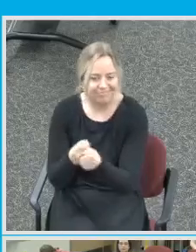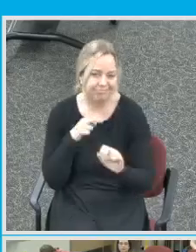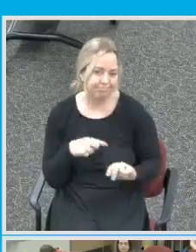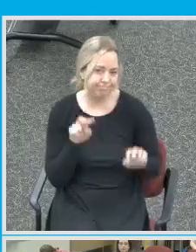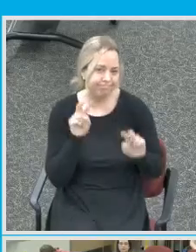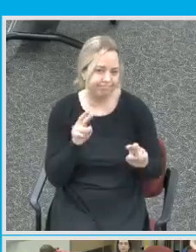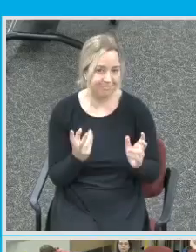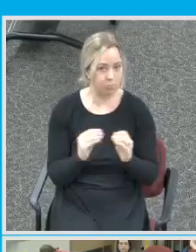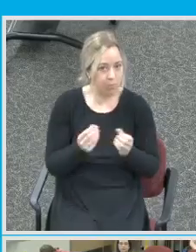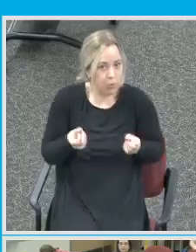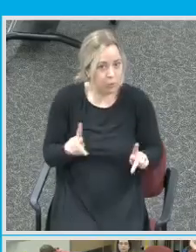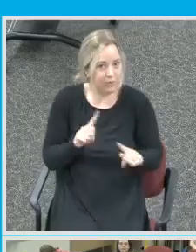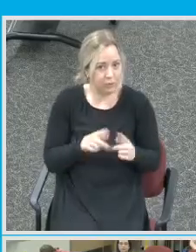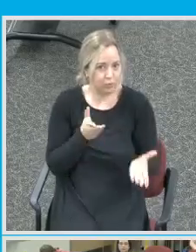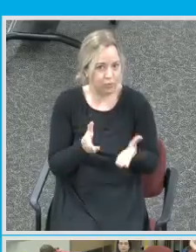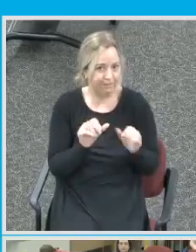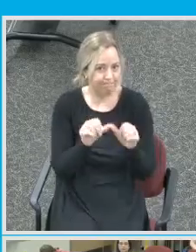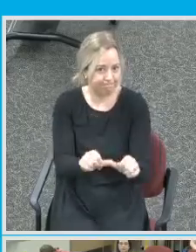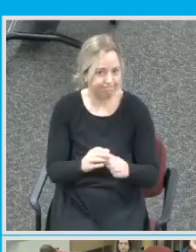opportunities to serve.